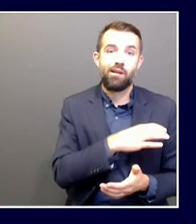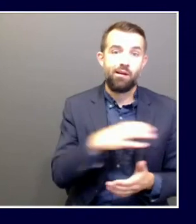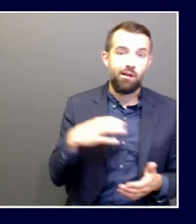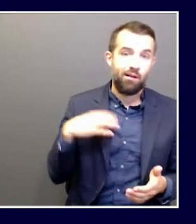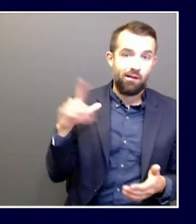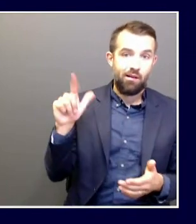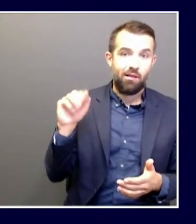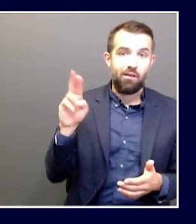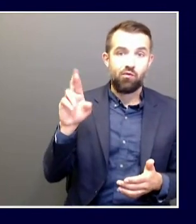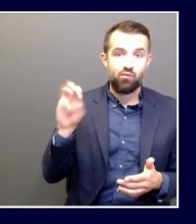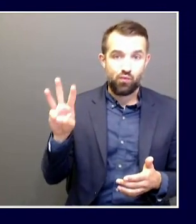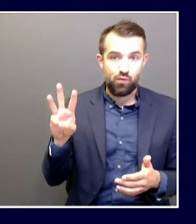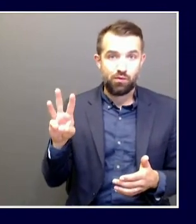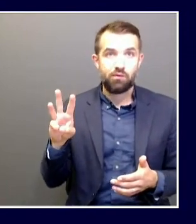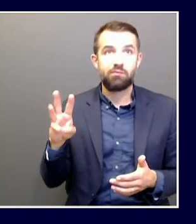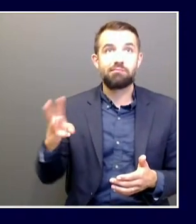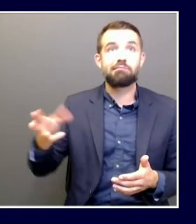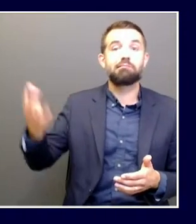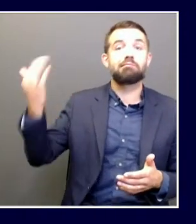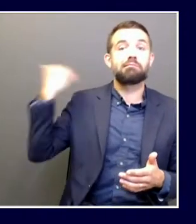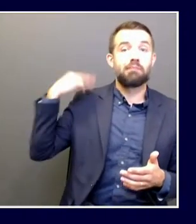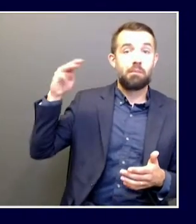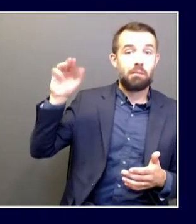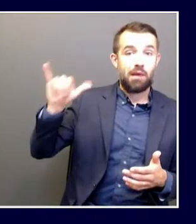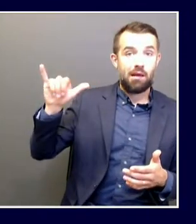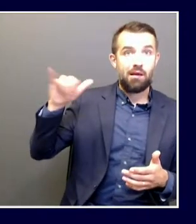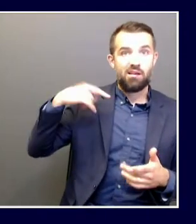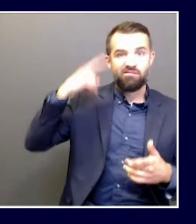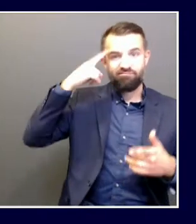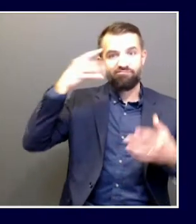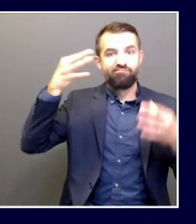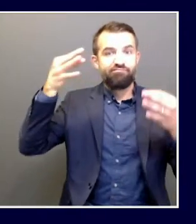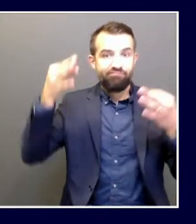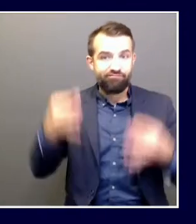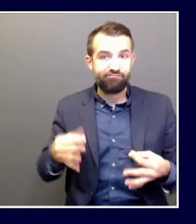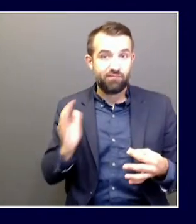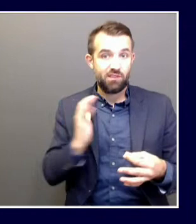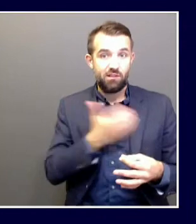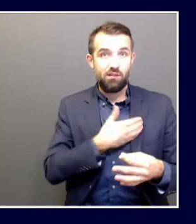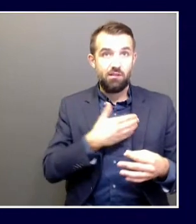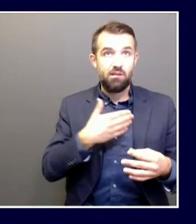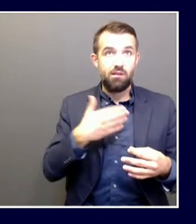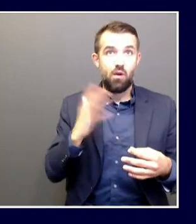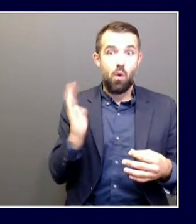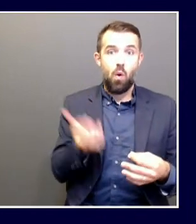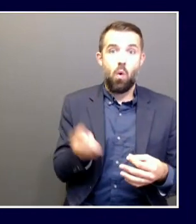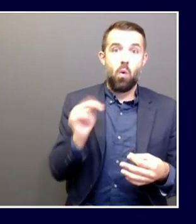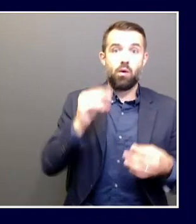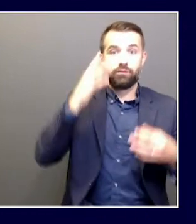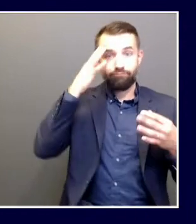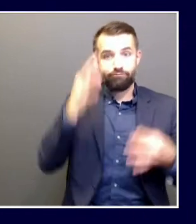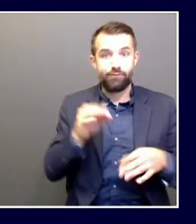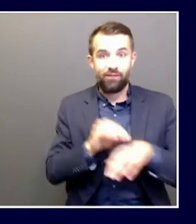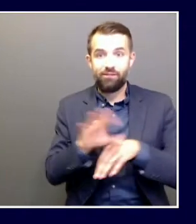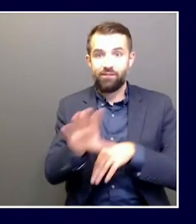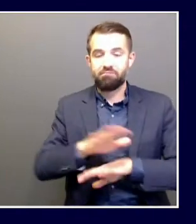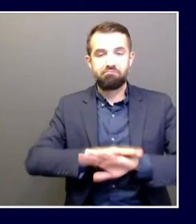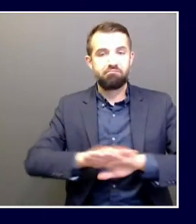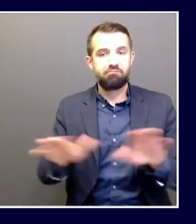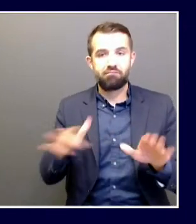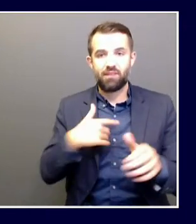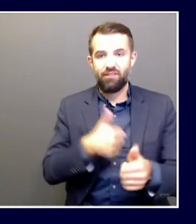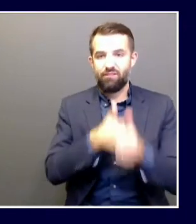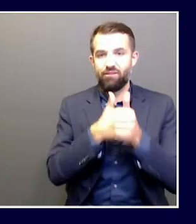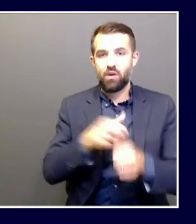producing our own Maine guidance for COVID-19 to relying on the US CDC guidance, since they really have stepped